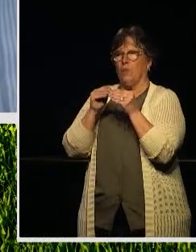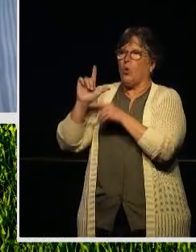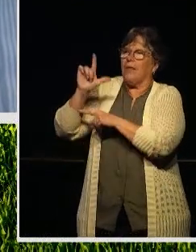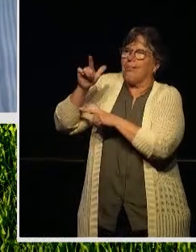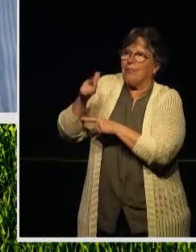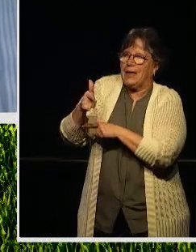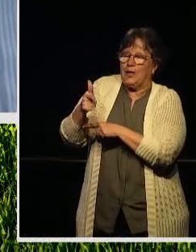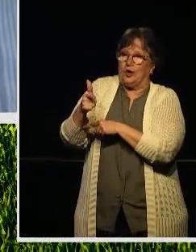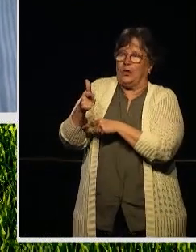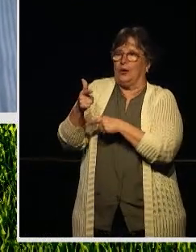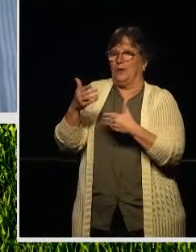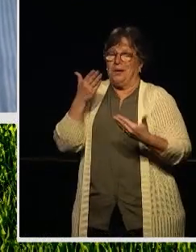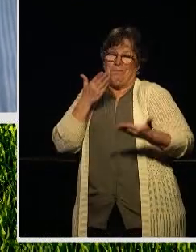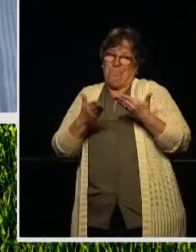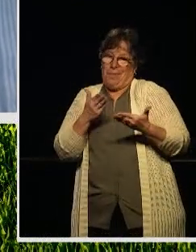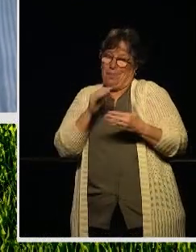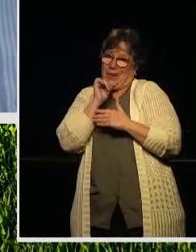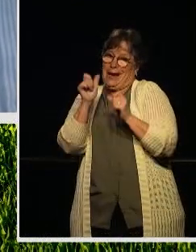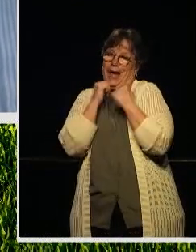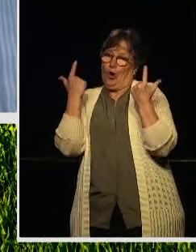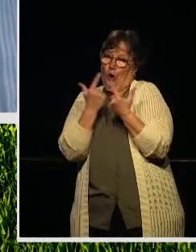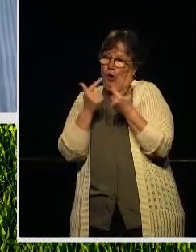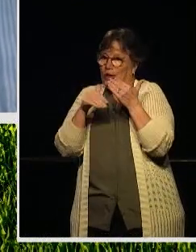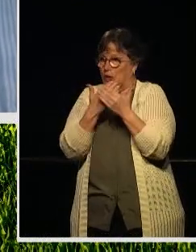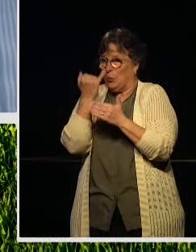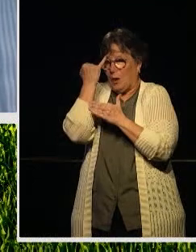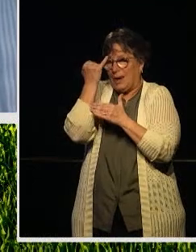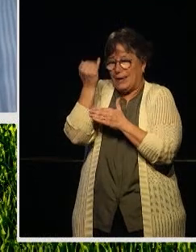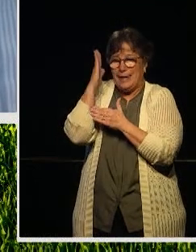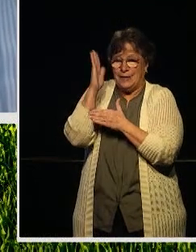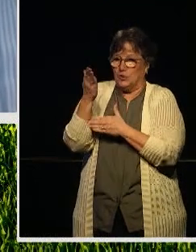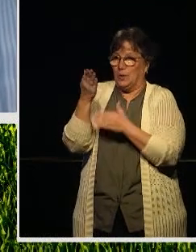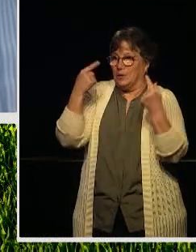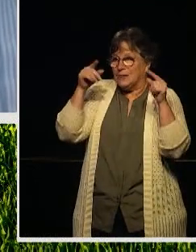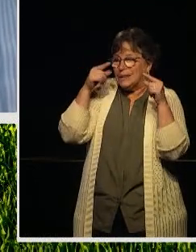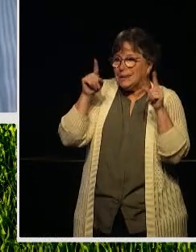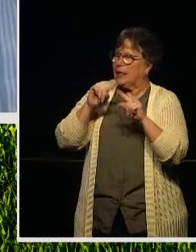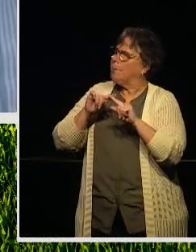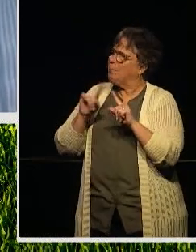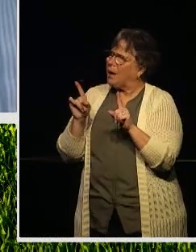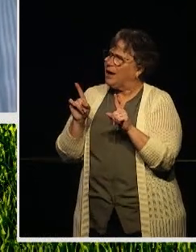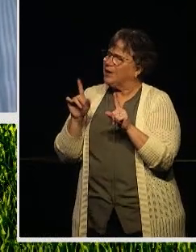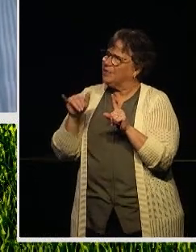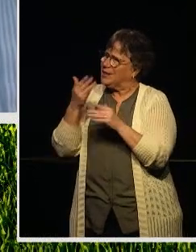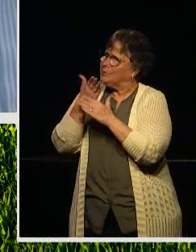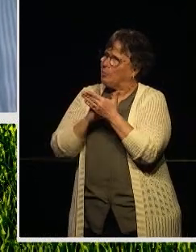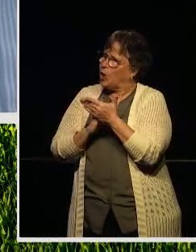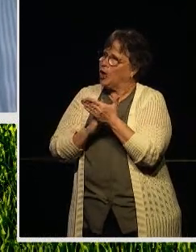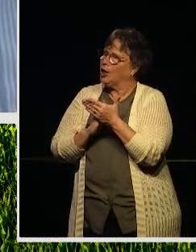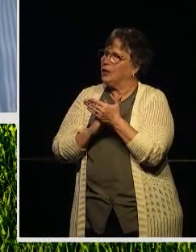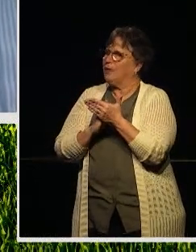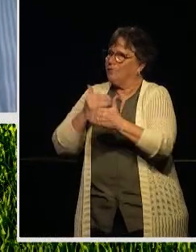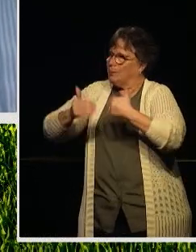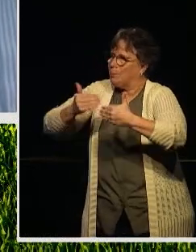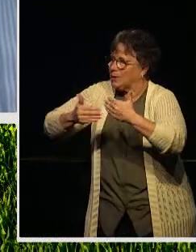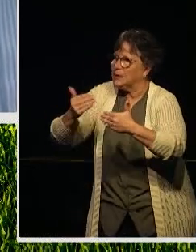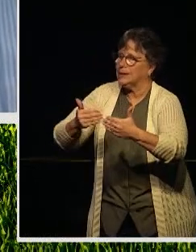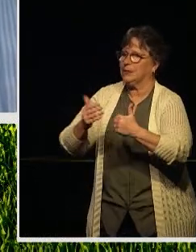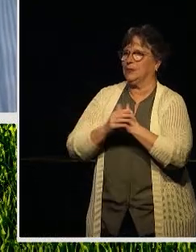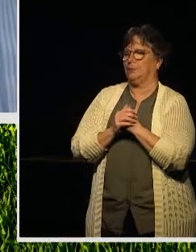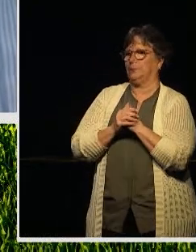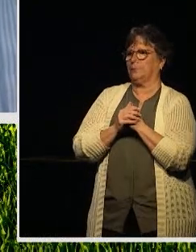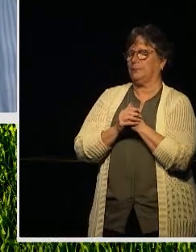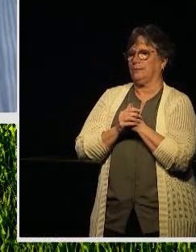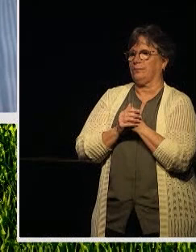some shakeouts. Not every new idea is going to pan out, but that's, I guess, part of the process